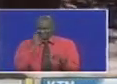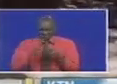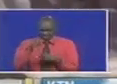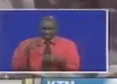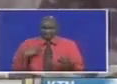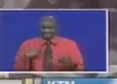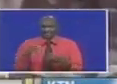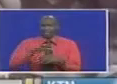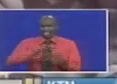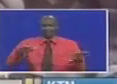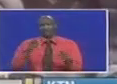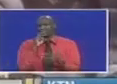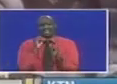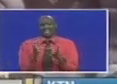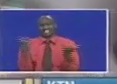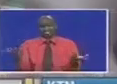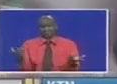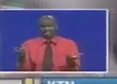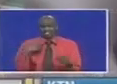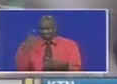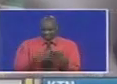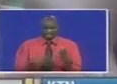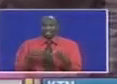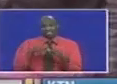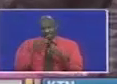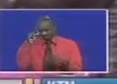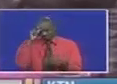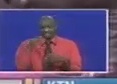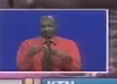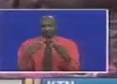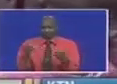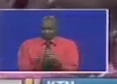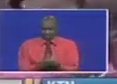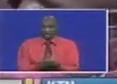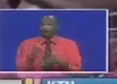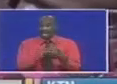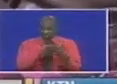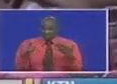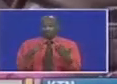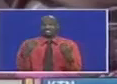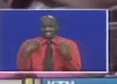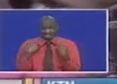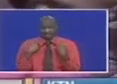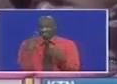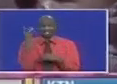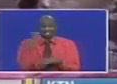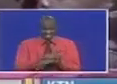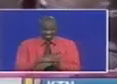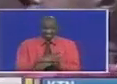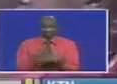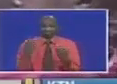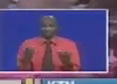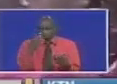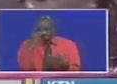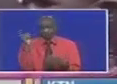its ground for relief food distribution by the government. Kwa wiki tunalala kwa siku 3 au kwa 4, kwa